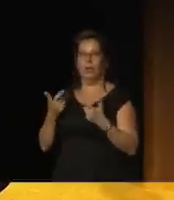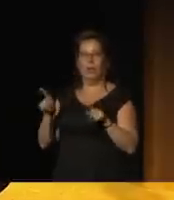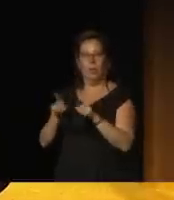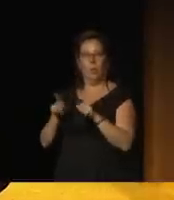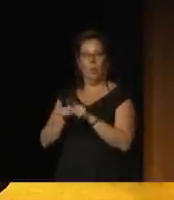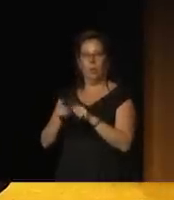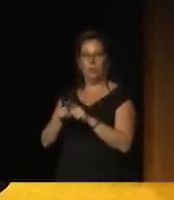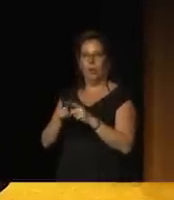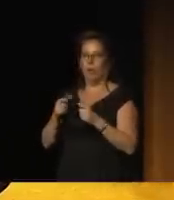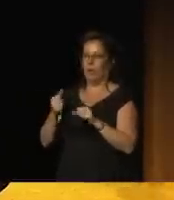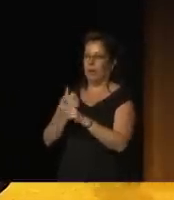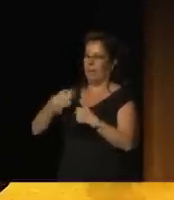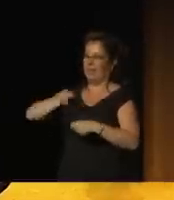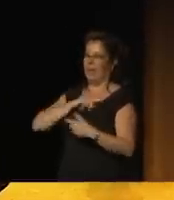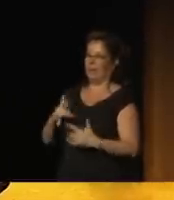stupid.